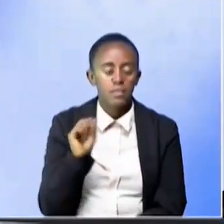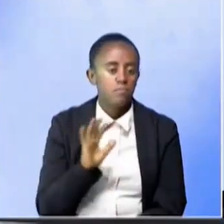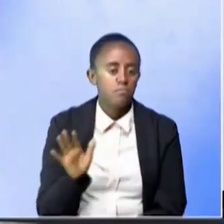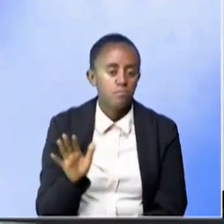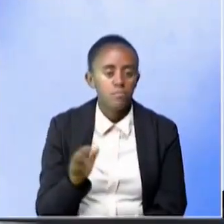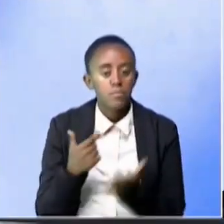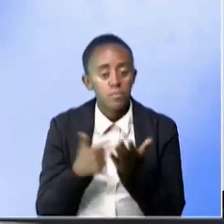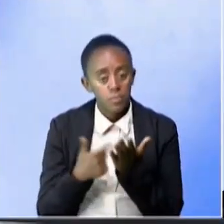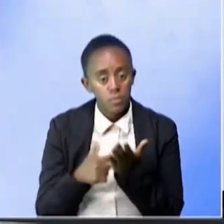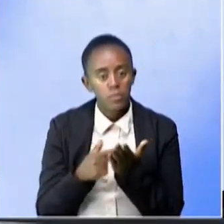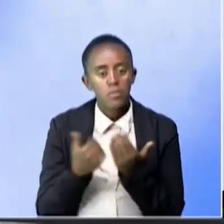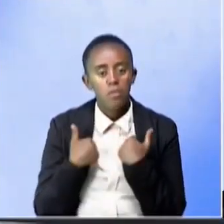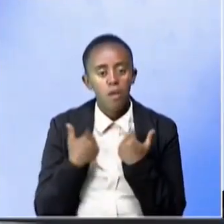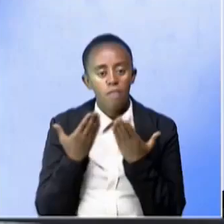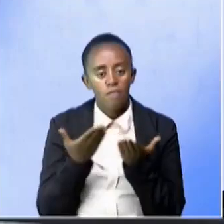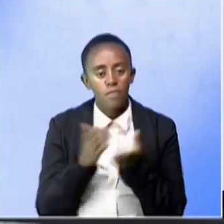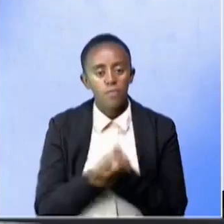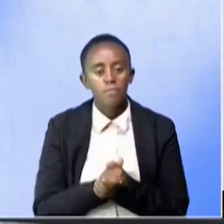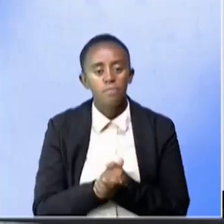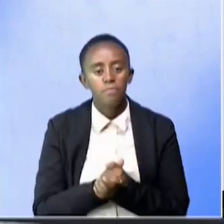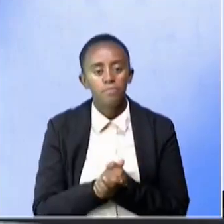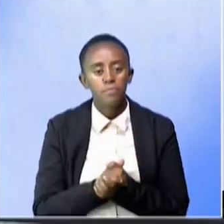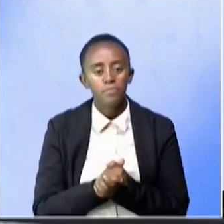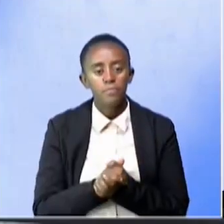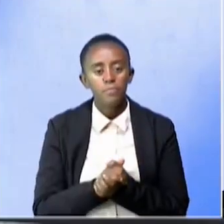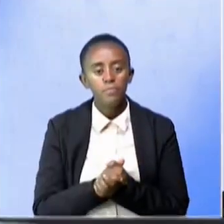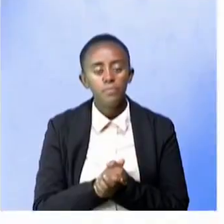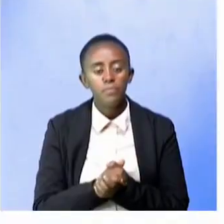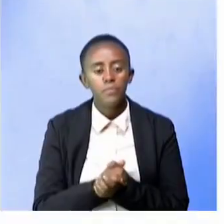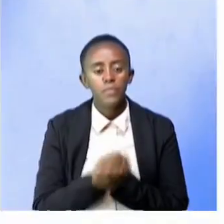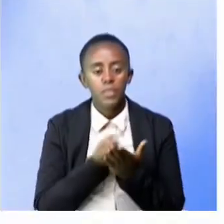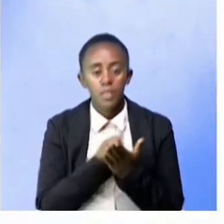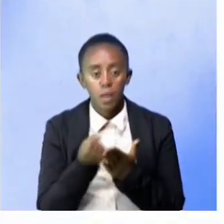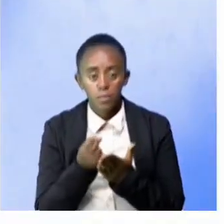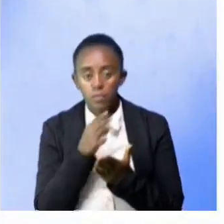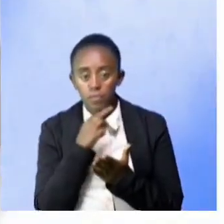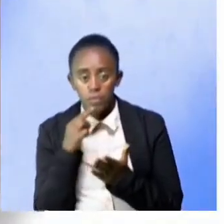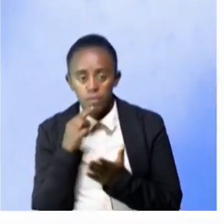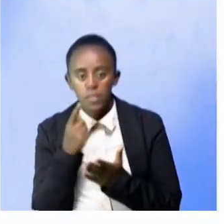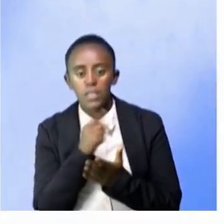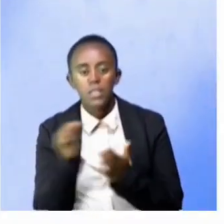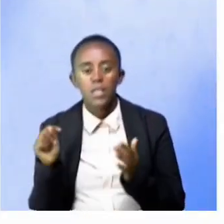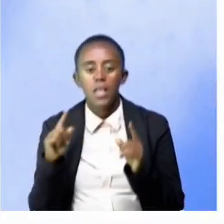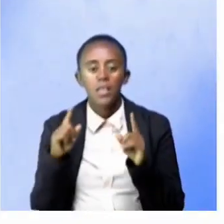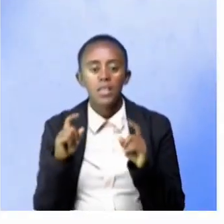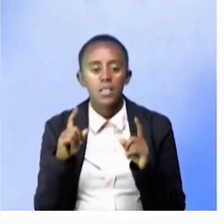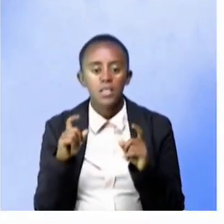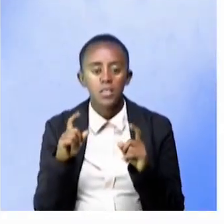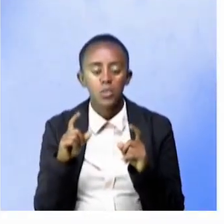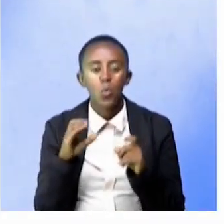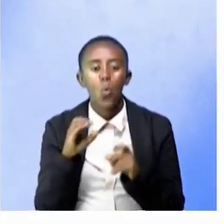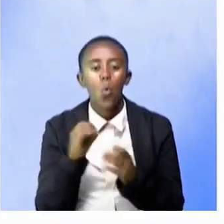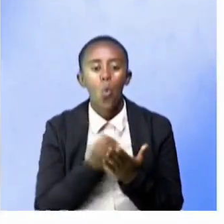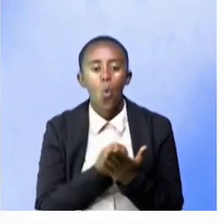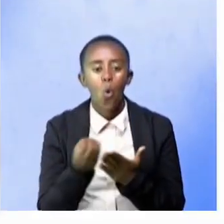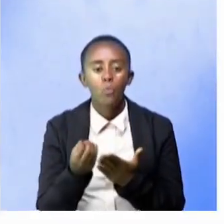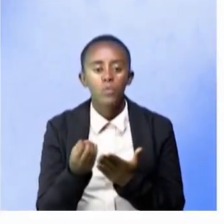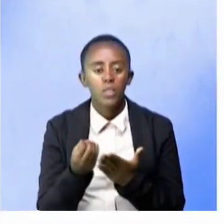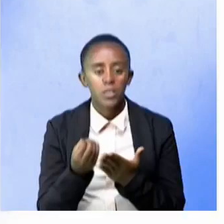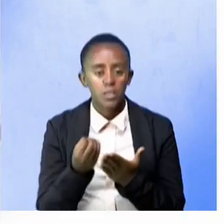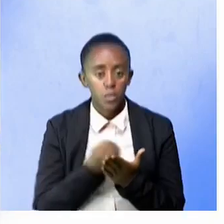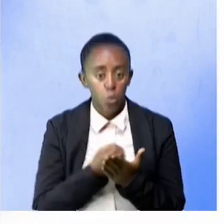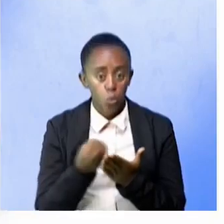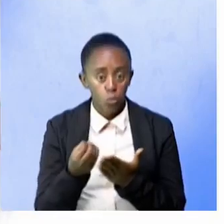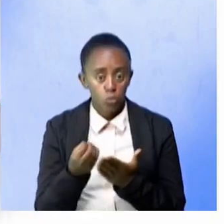So here you have subject, verb, and the test that is an object. This is a meaning. So you are welcome to